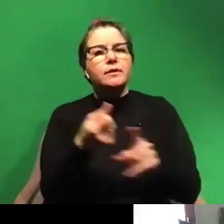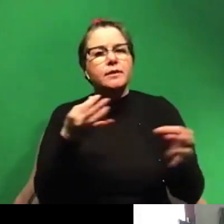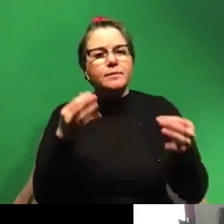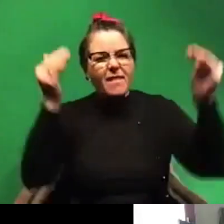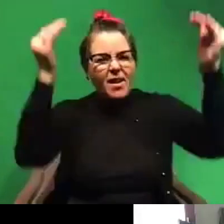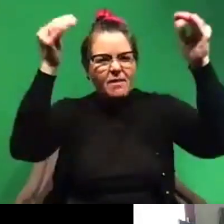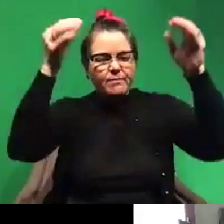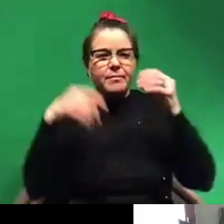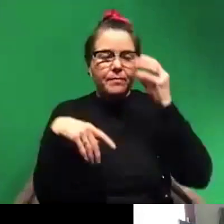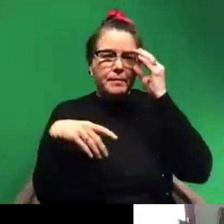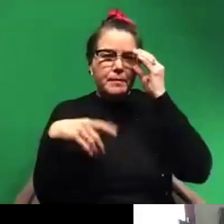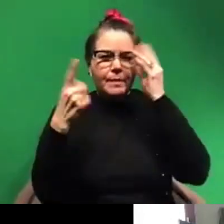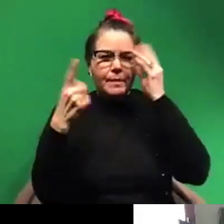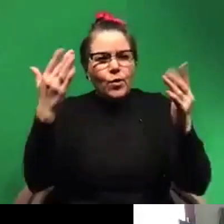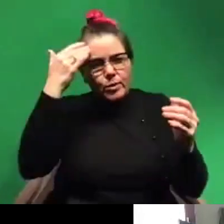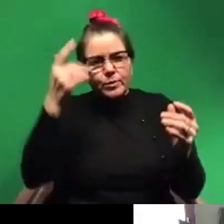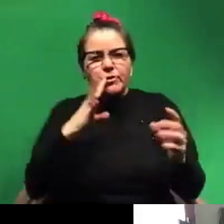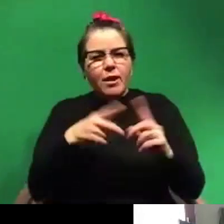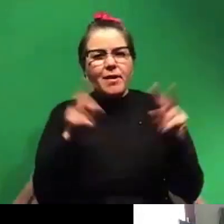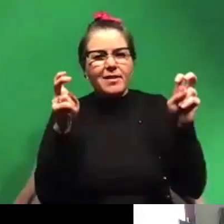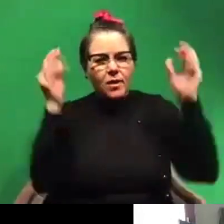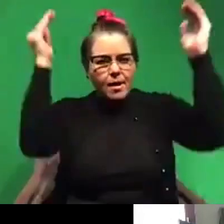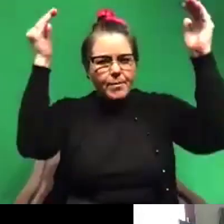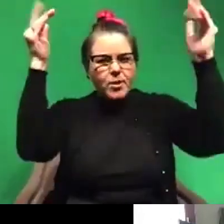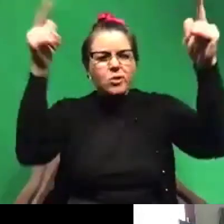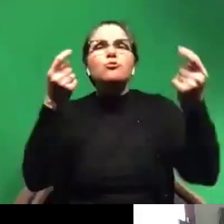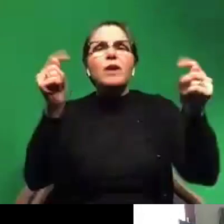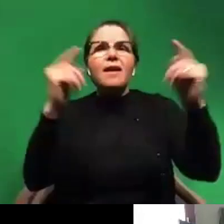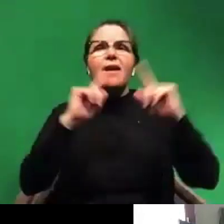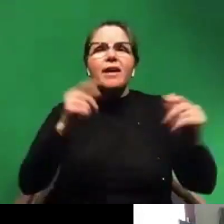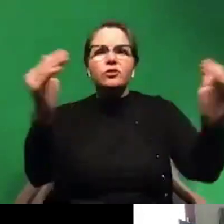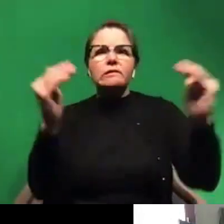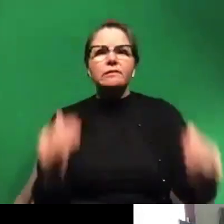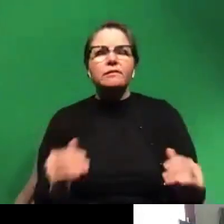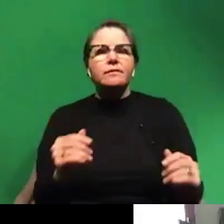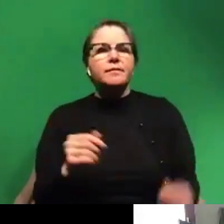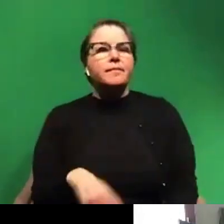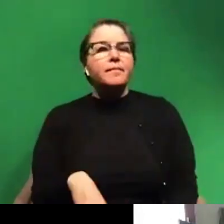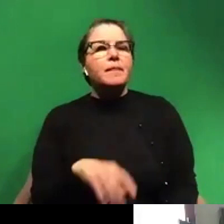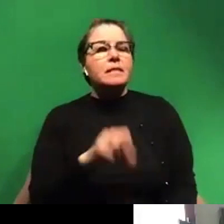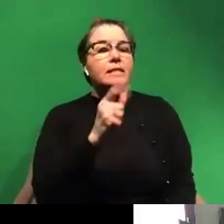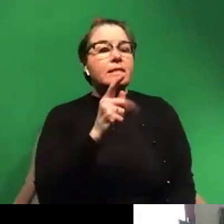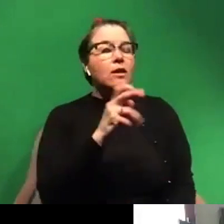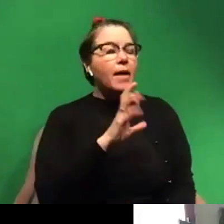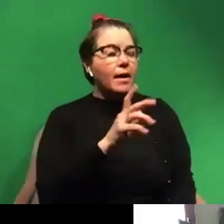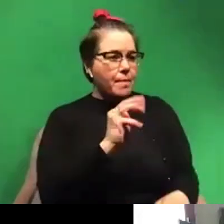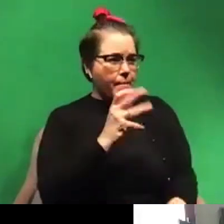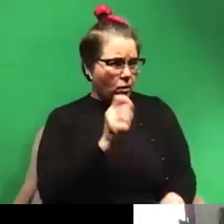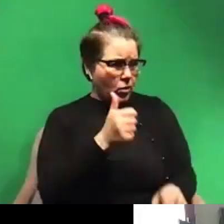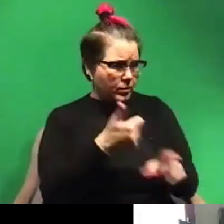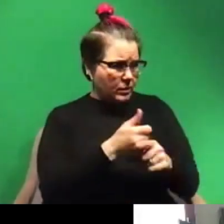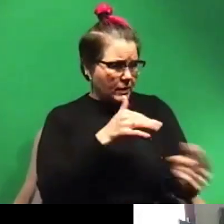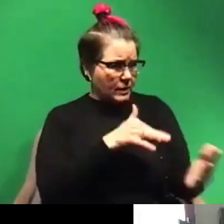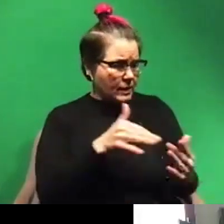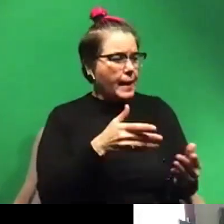somebody who knows what they're talking about kind of question. So try to answer it as quickly as possible. In sticklebacks, do the microbes you study get passed vertically from parent to